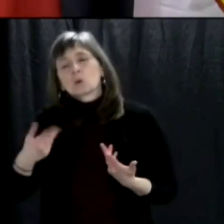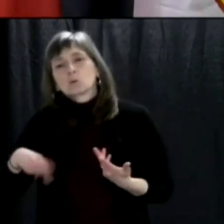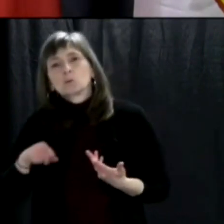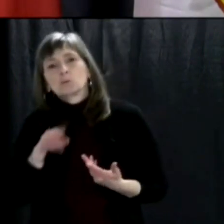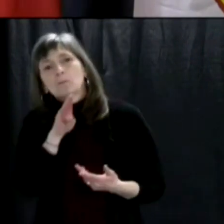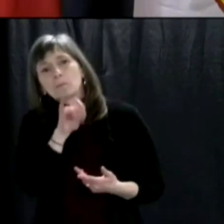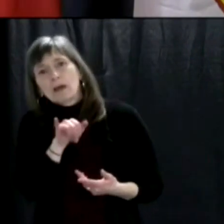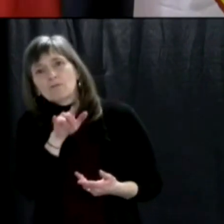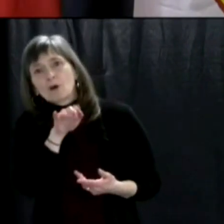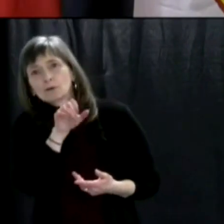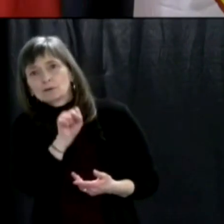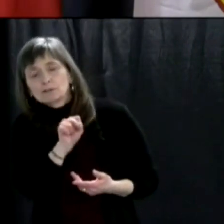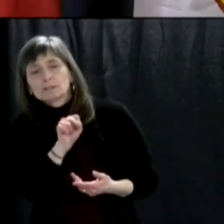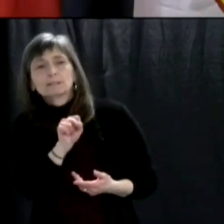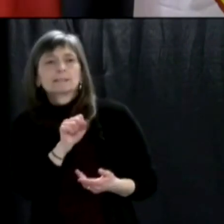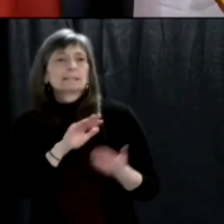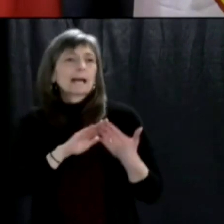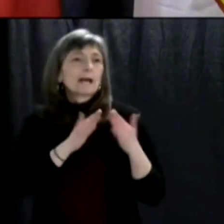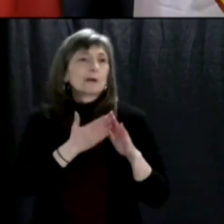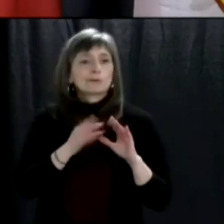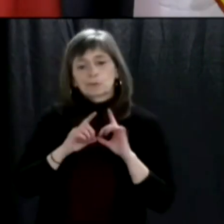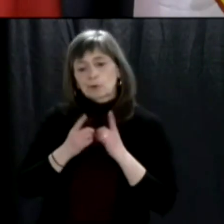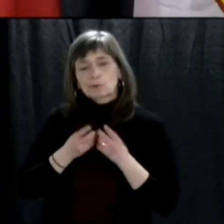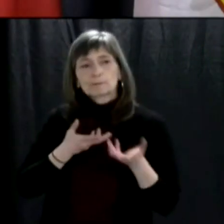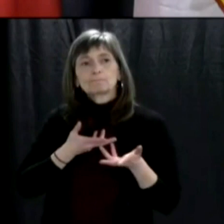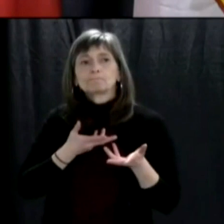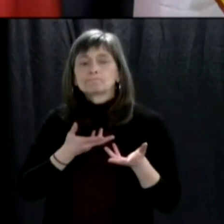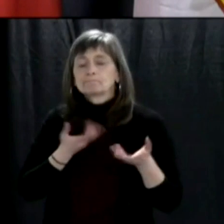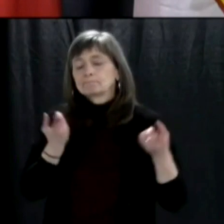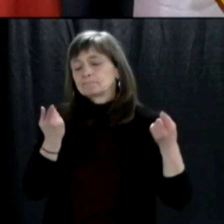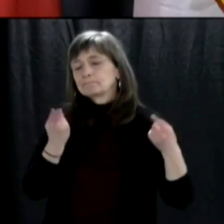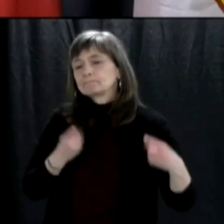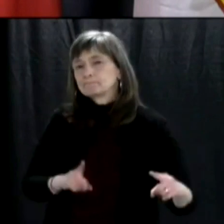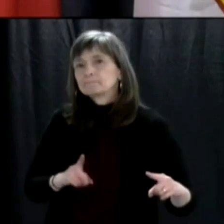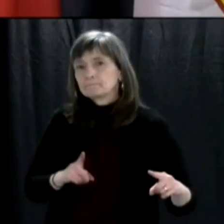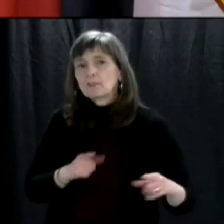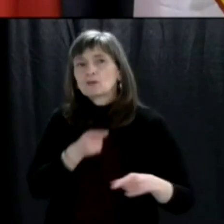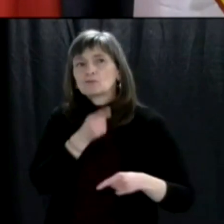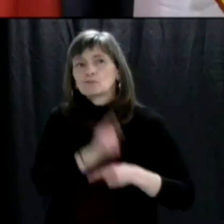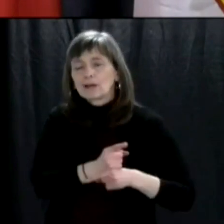town of Bay Roberts, the decision has been made unanimously and with mutual